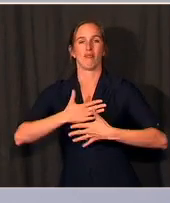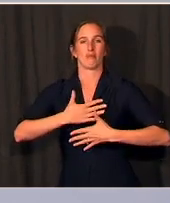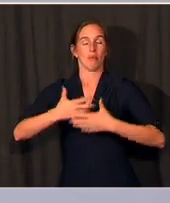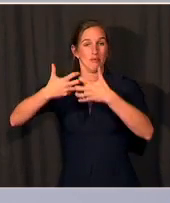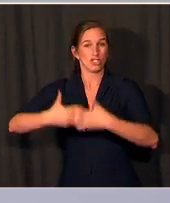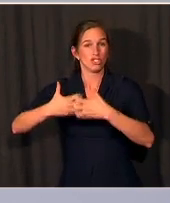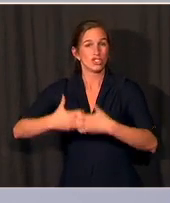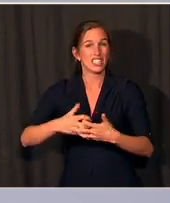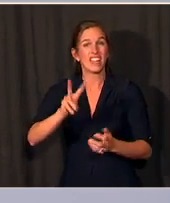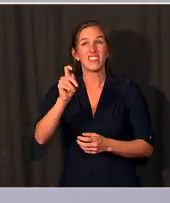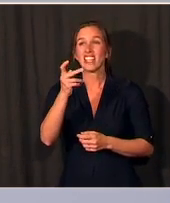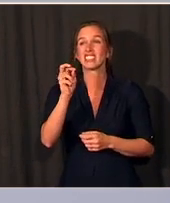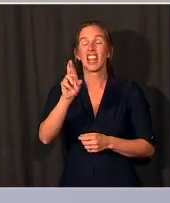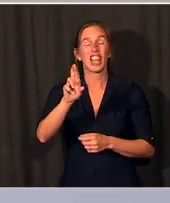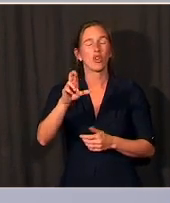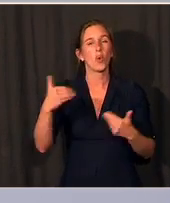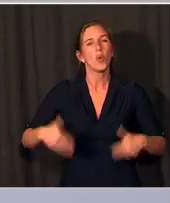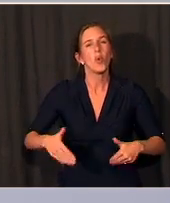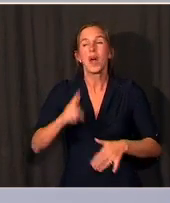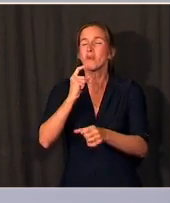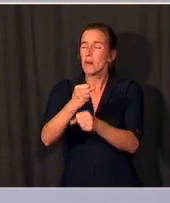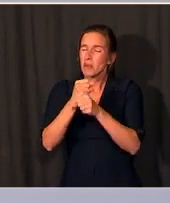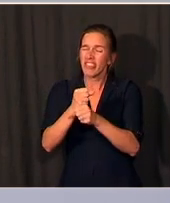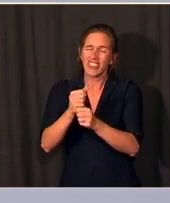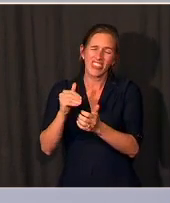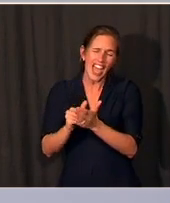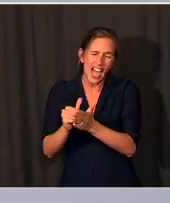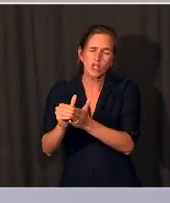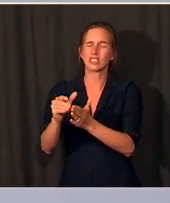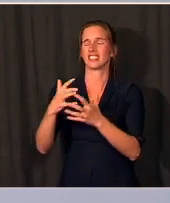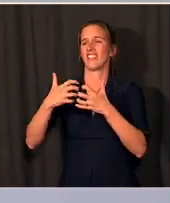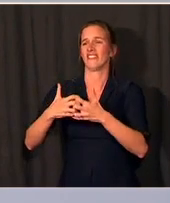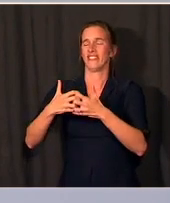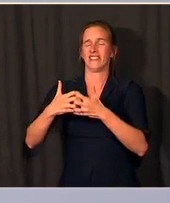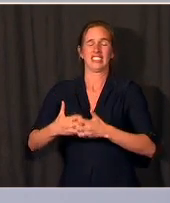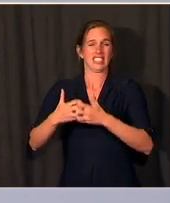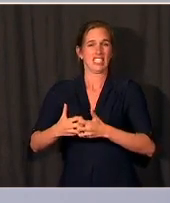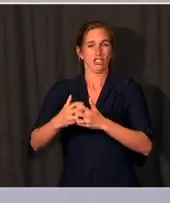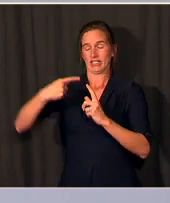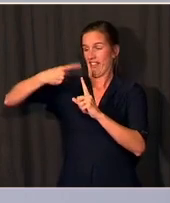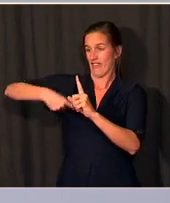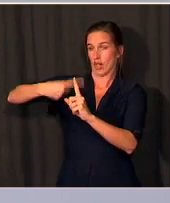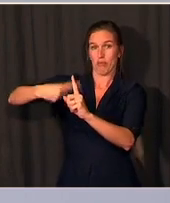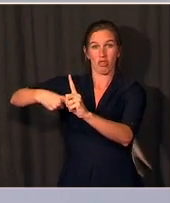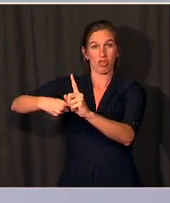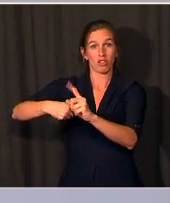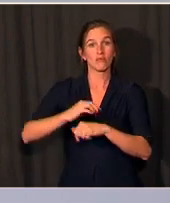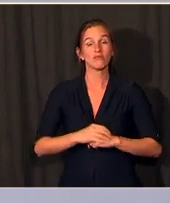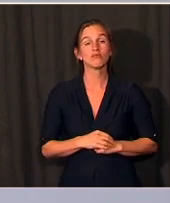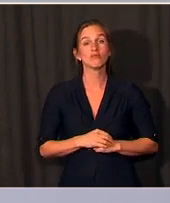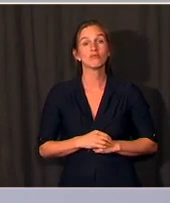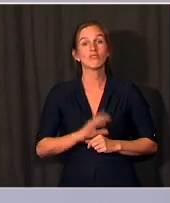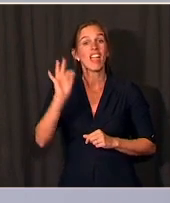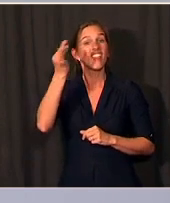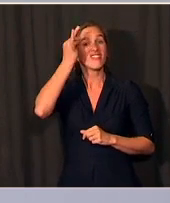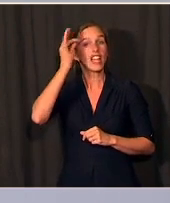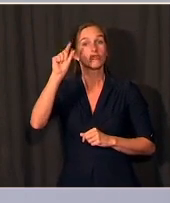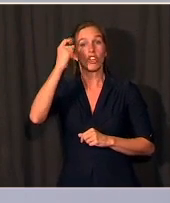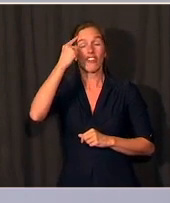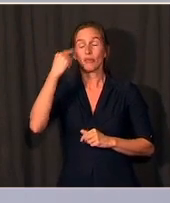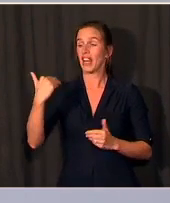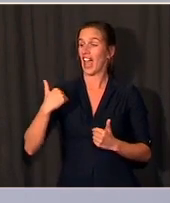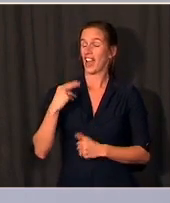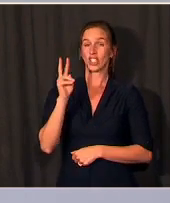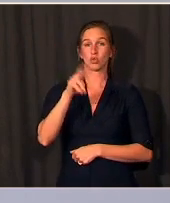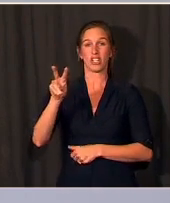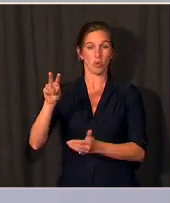We're producing them thousands of ventilators a month. The federal government has 22,000 beds immediately available for